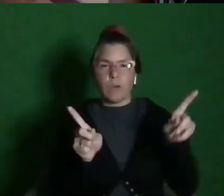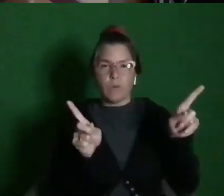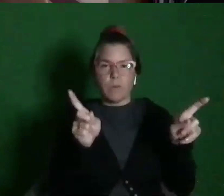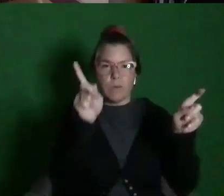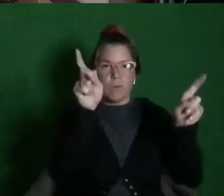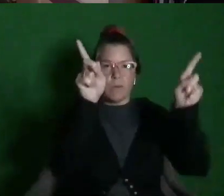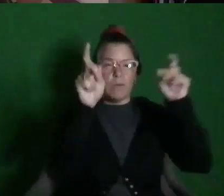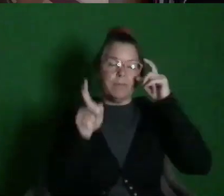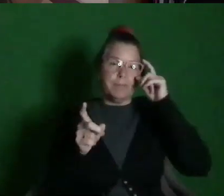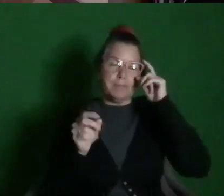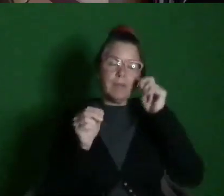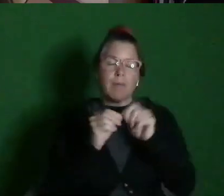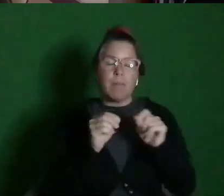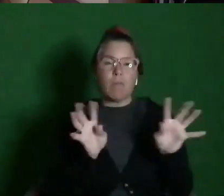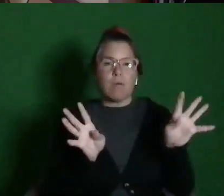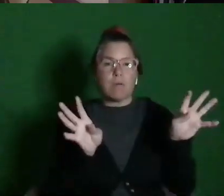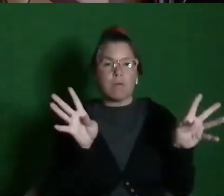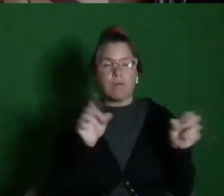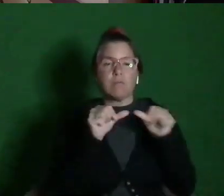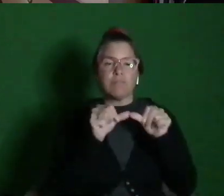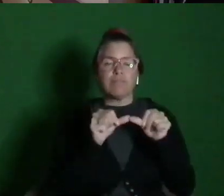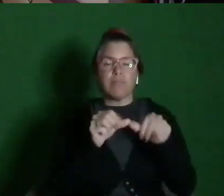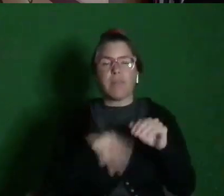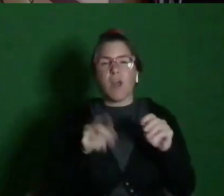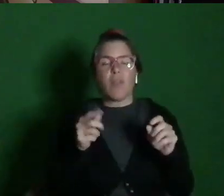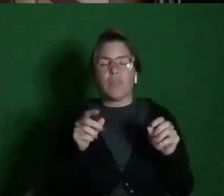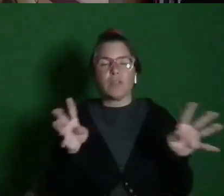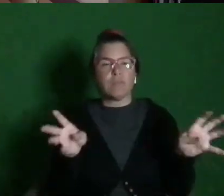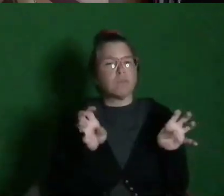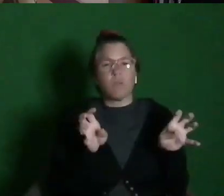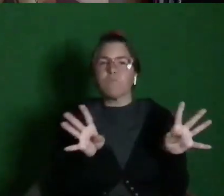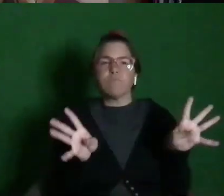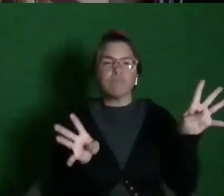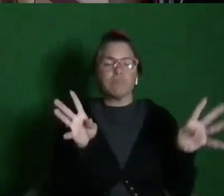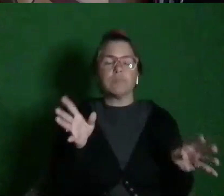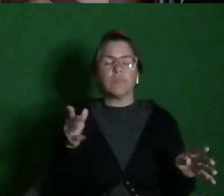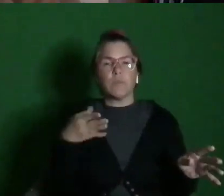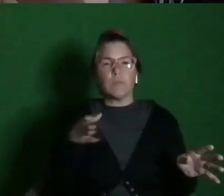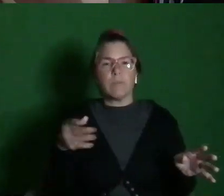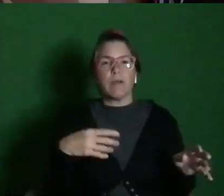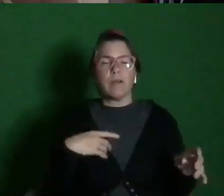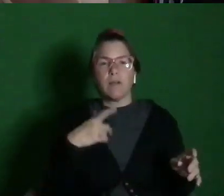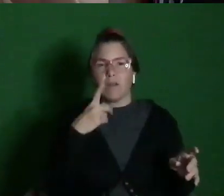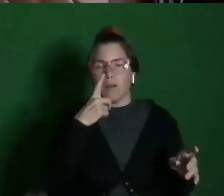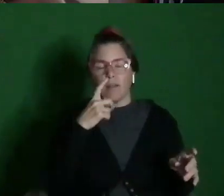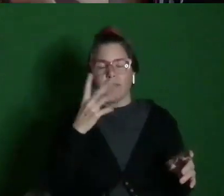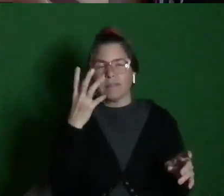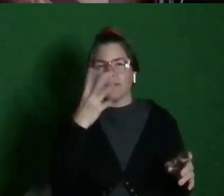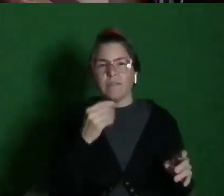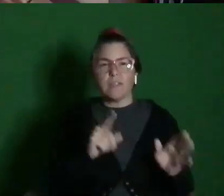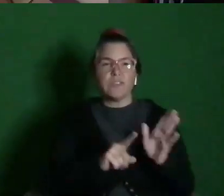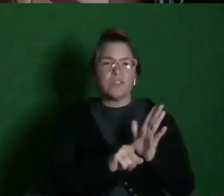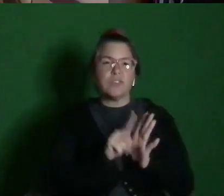they're more extended kind of continuously than other species of coral are. So when you swim by them, they just look like these lovely, like tall,